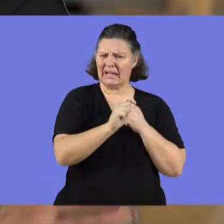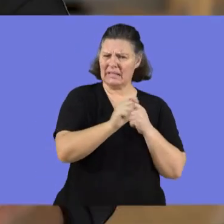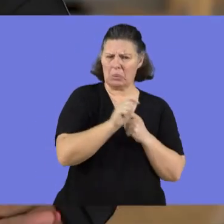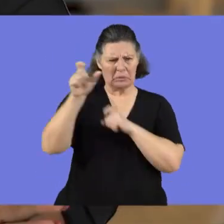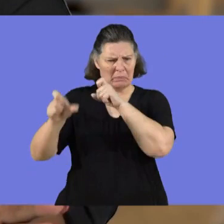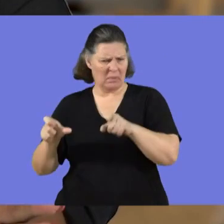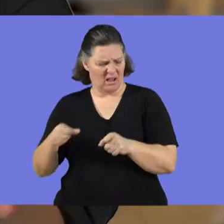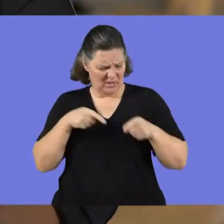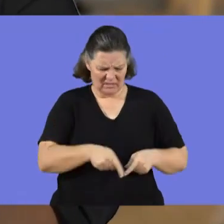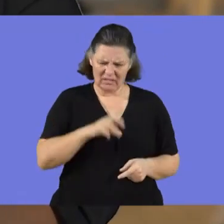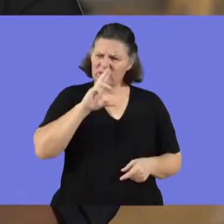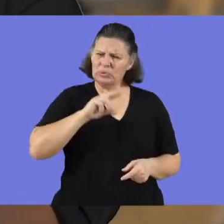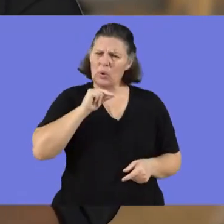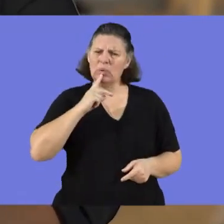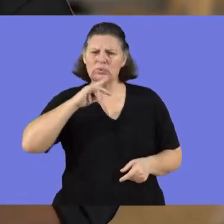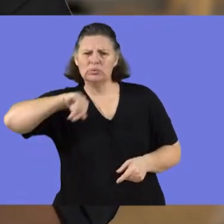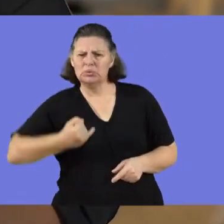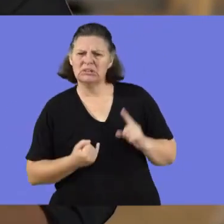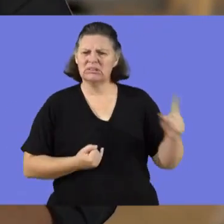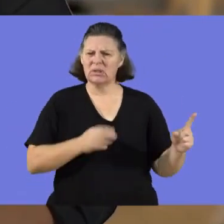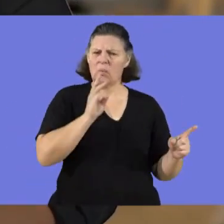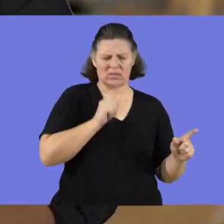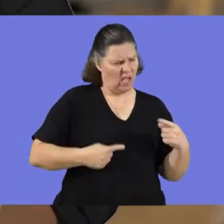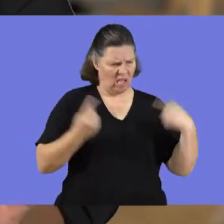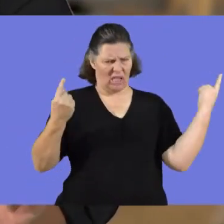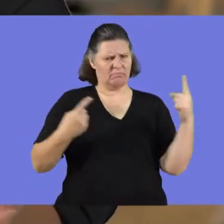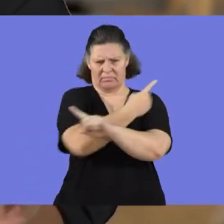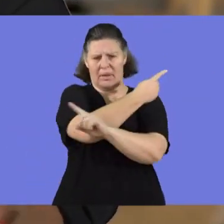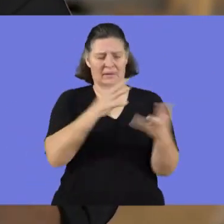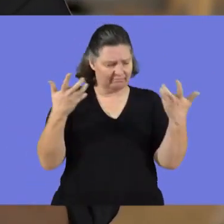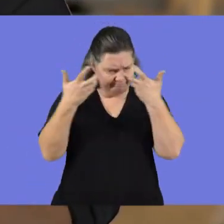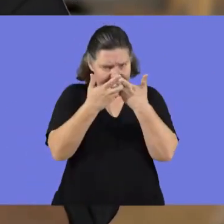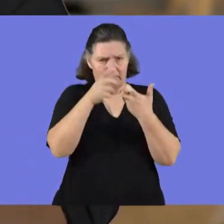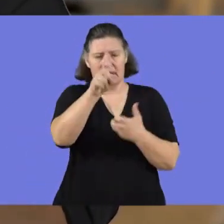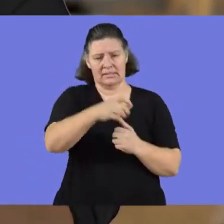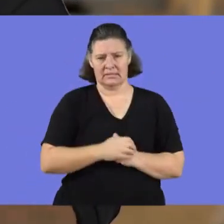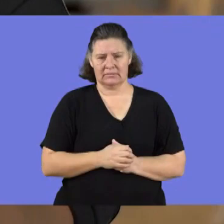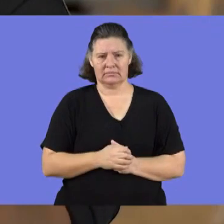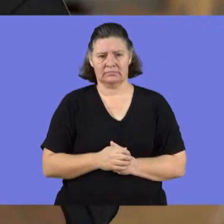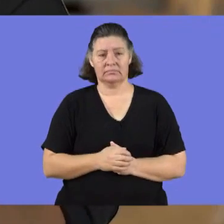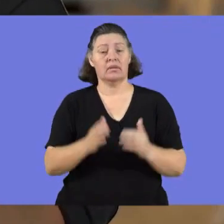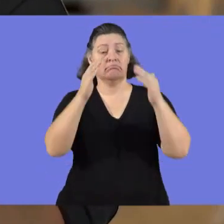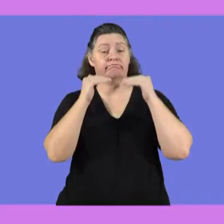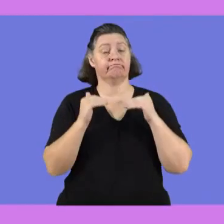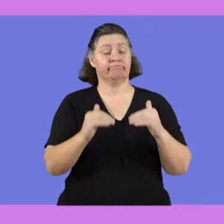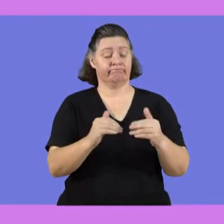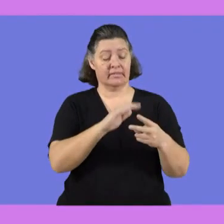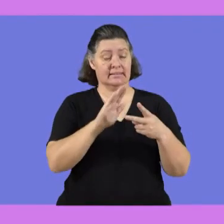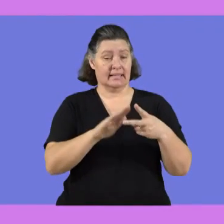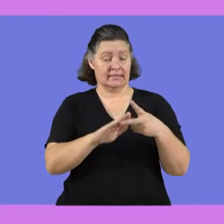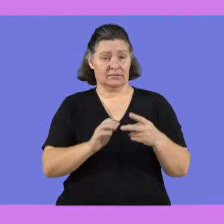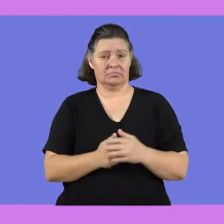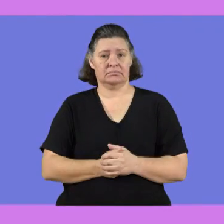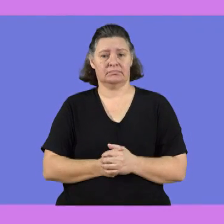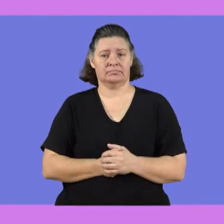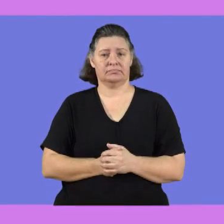suitable heading. As you saw that this heading was not suitable, then we had to replace it with the most suitable